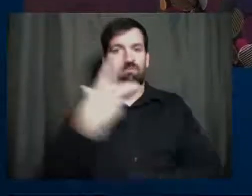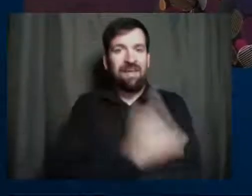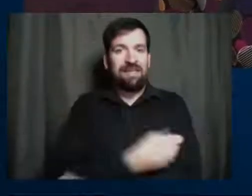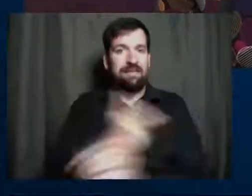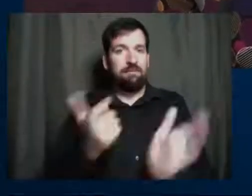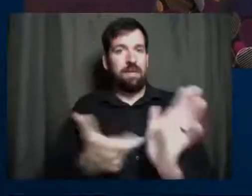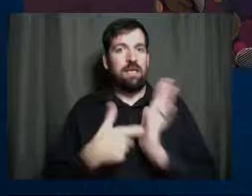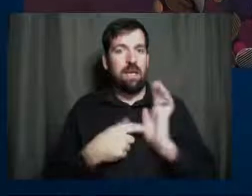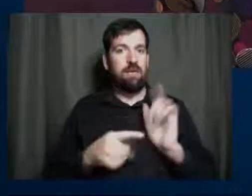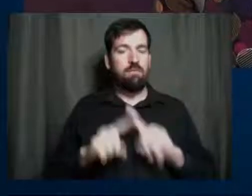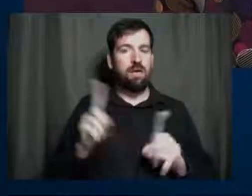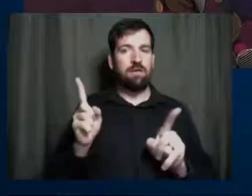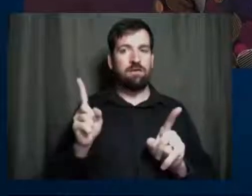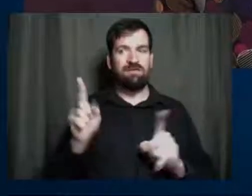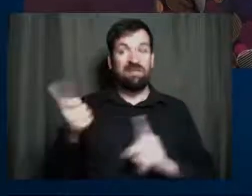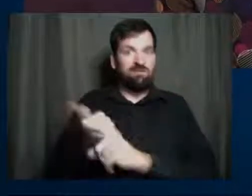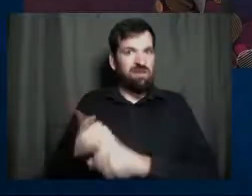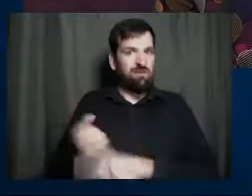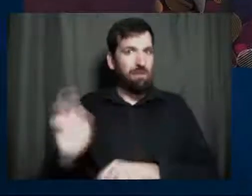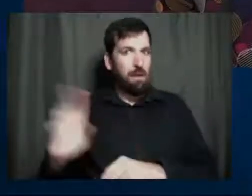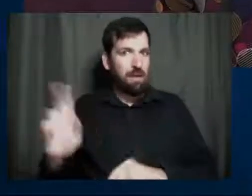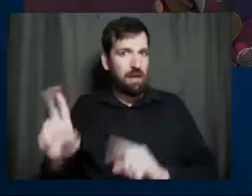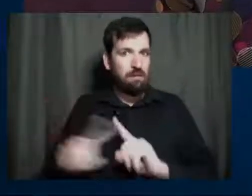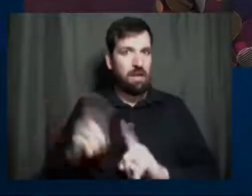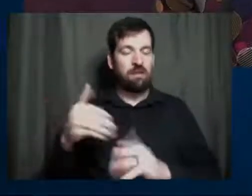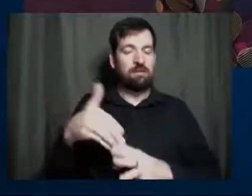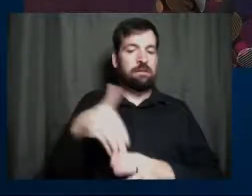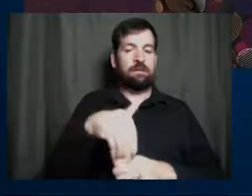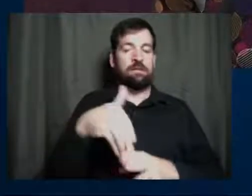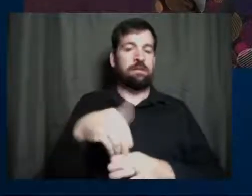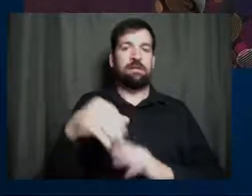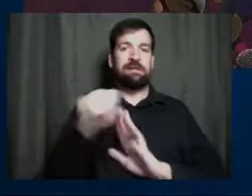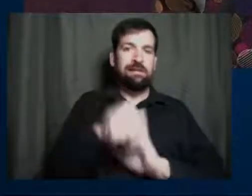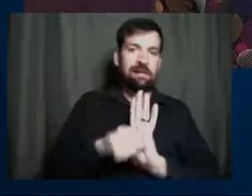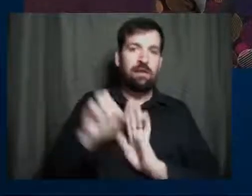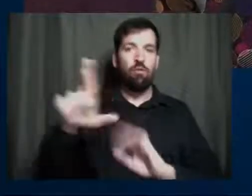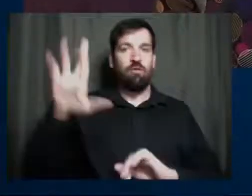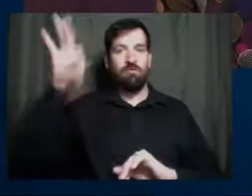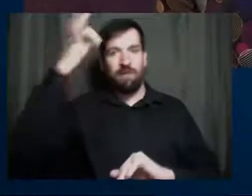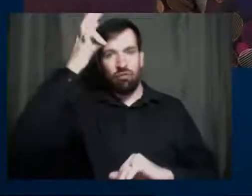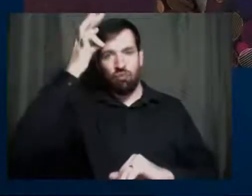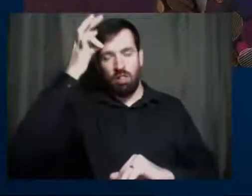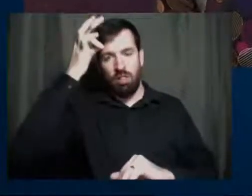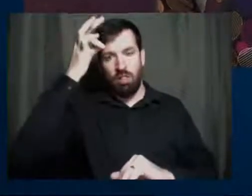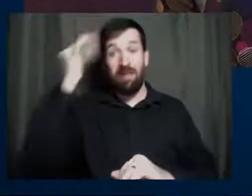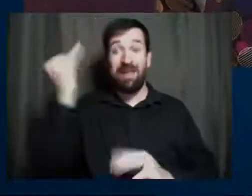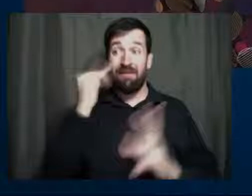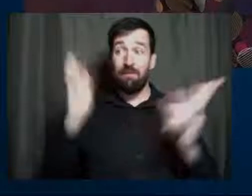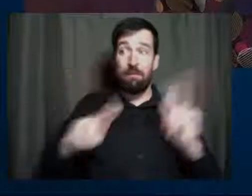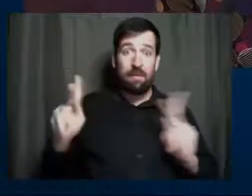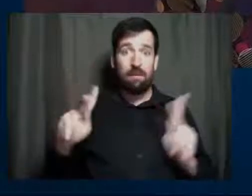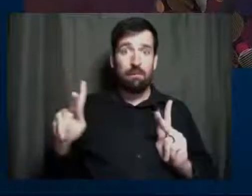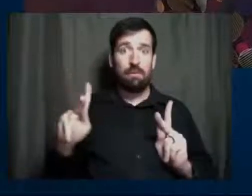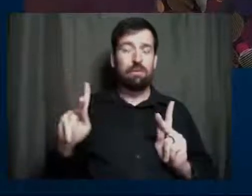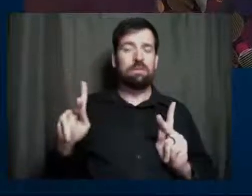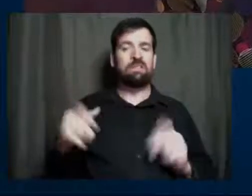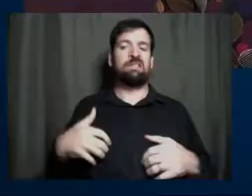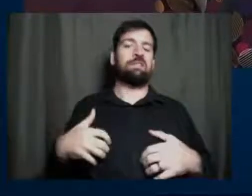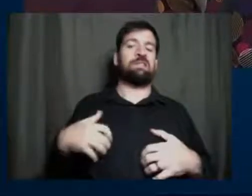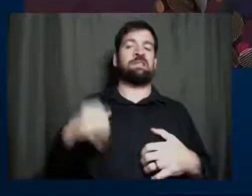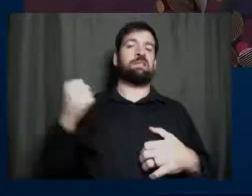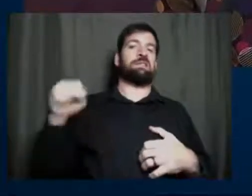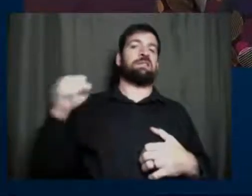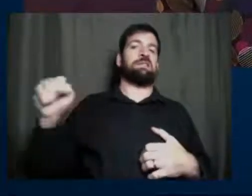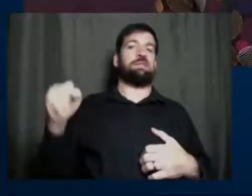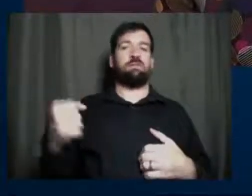kind of walking the line here saying that state or federal mandates push vaccine hesitant people maybe in the wrong direction and slow down